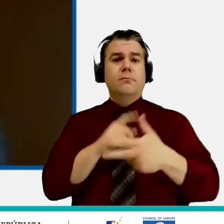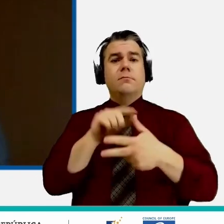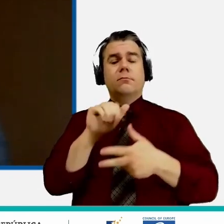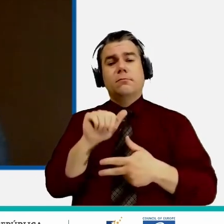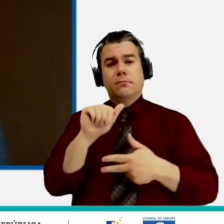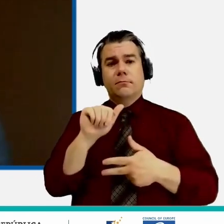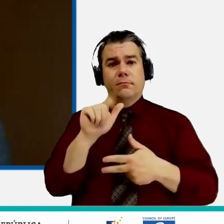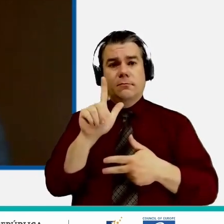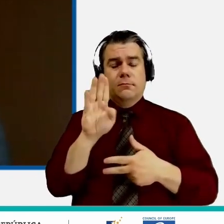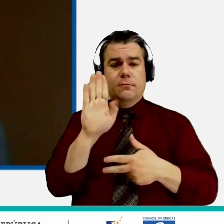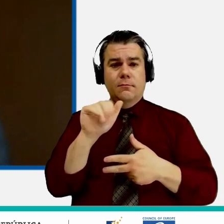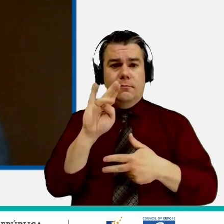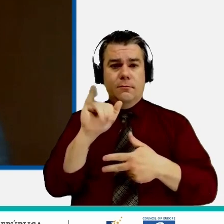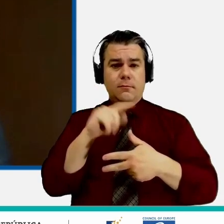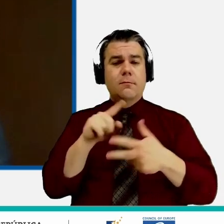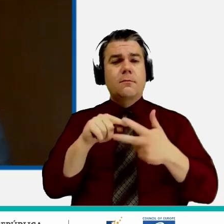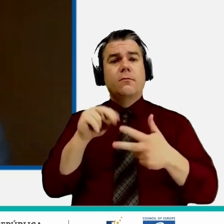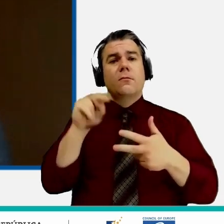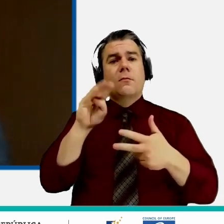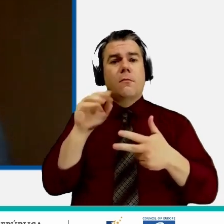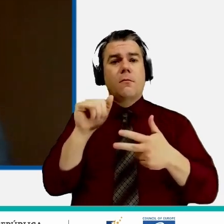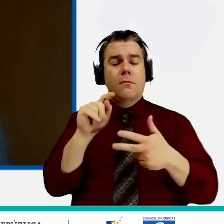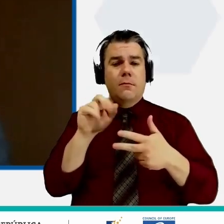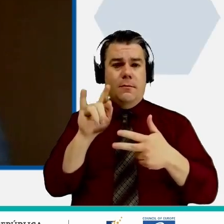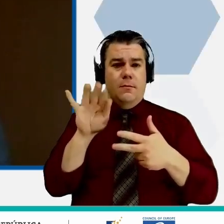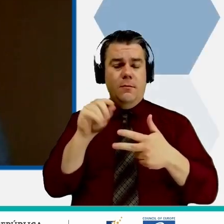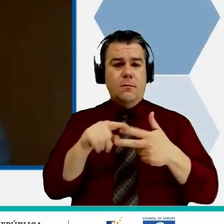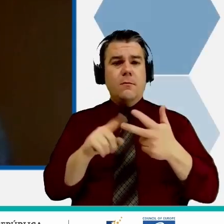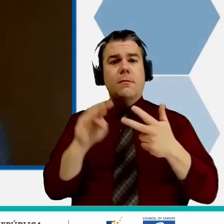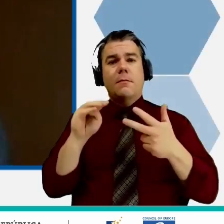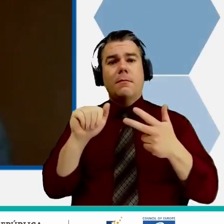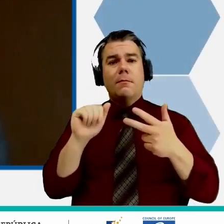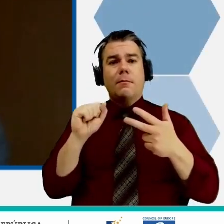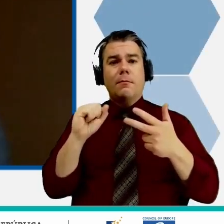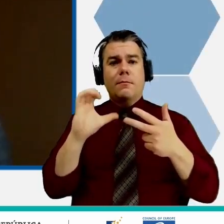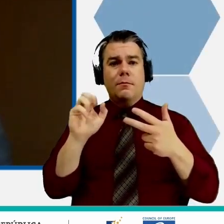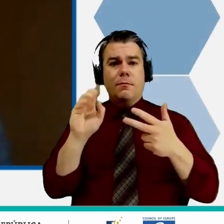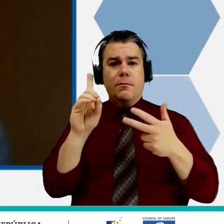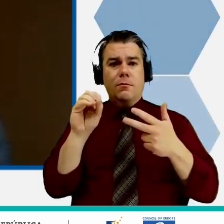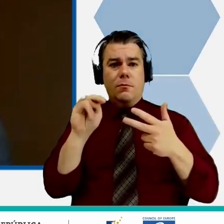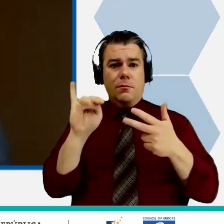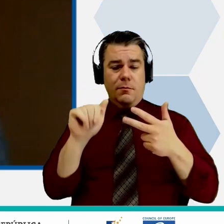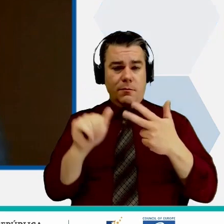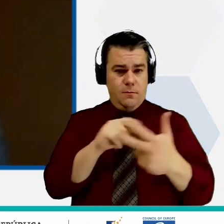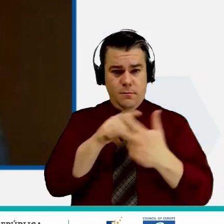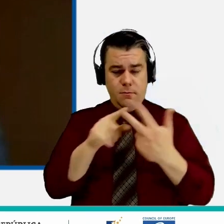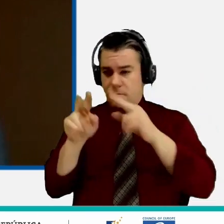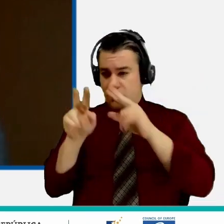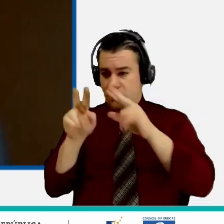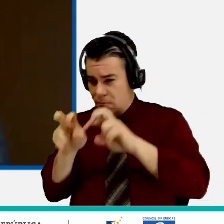Macedonia. Having the chance to apply the same model in three countries offer us the chance to have